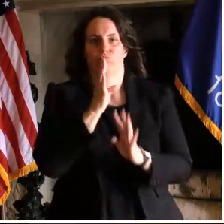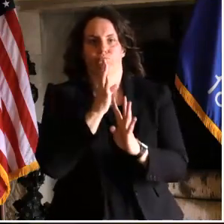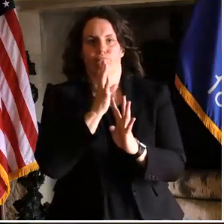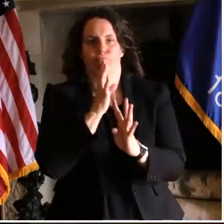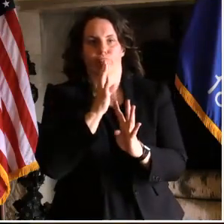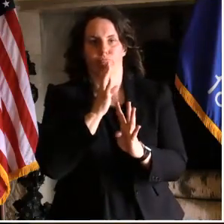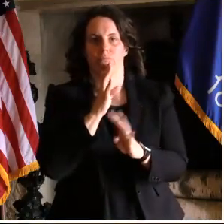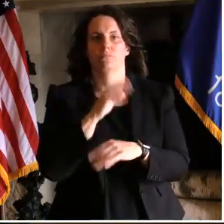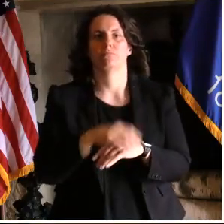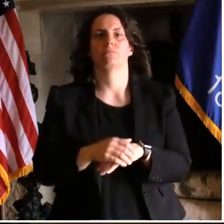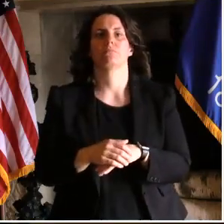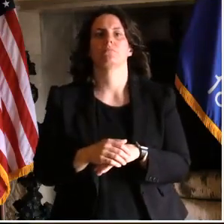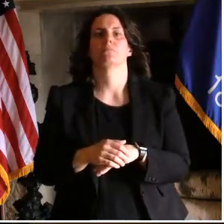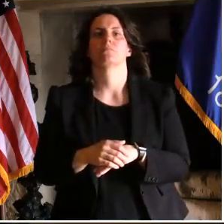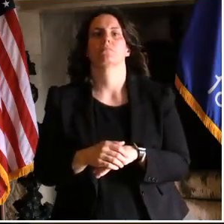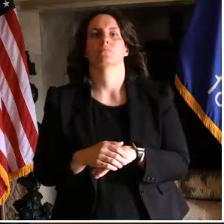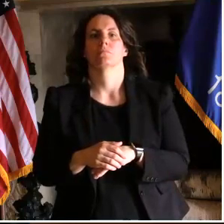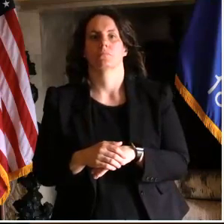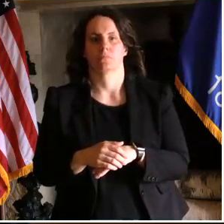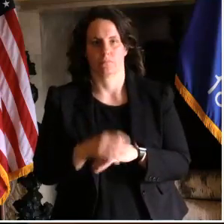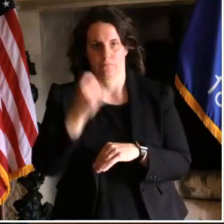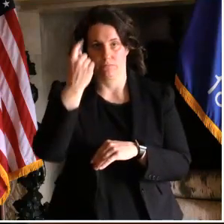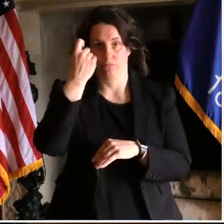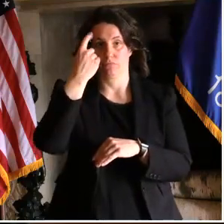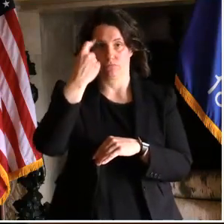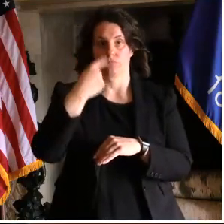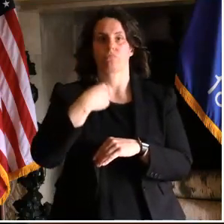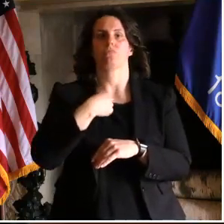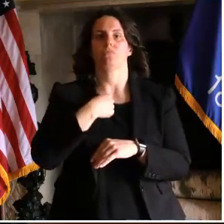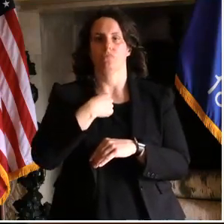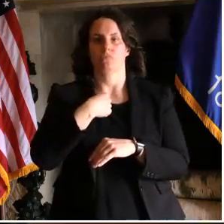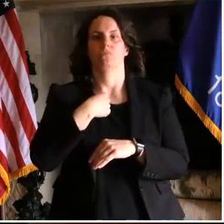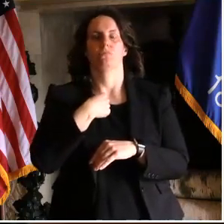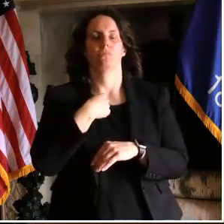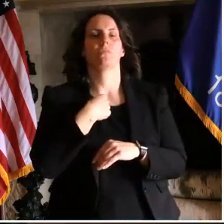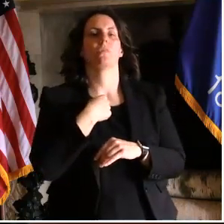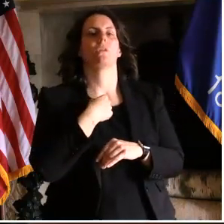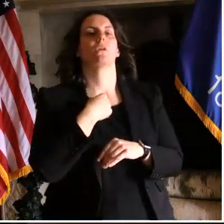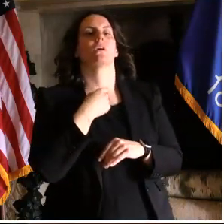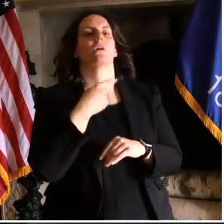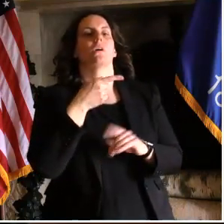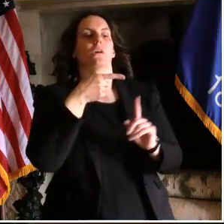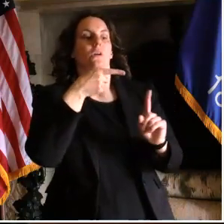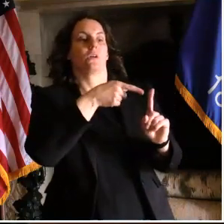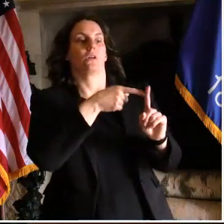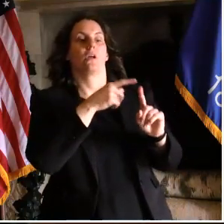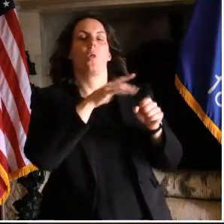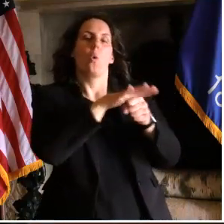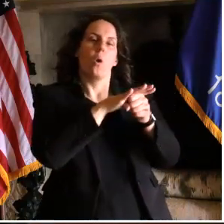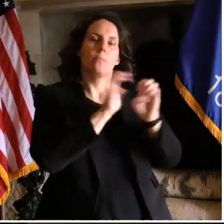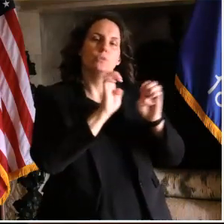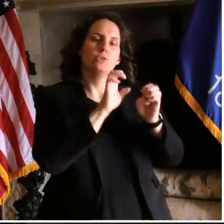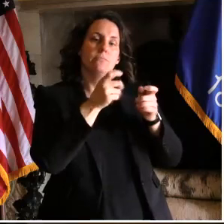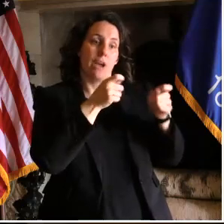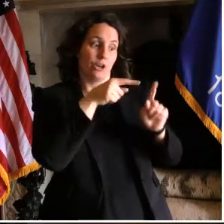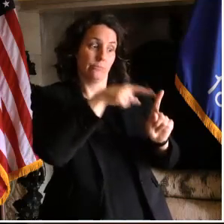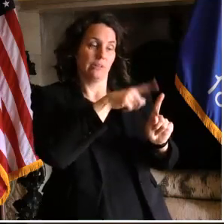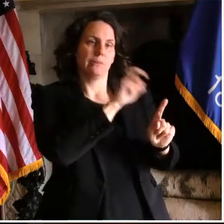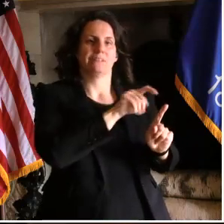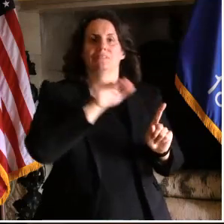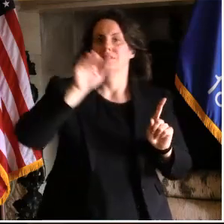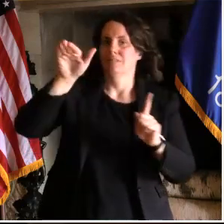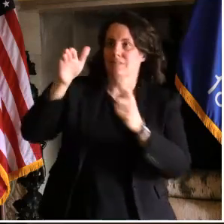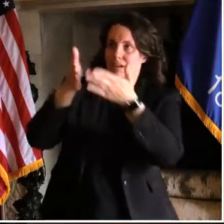in conjunction with requests from the local emergency managers and health officers. So those folks